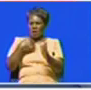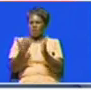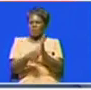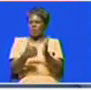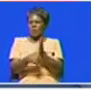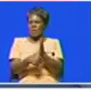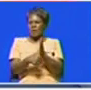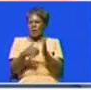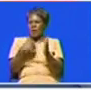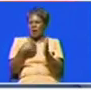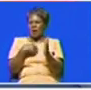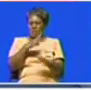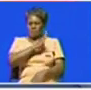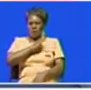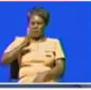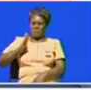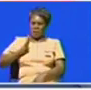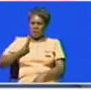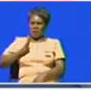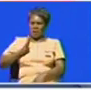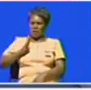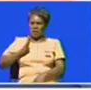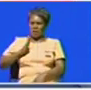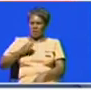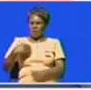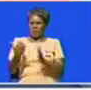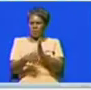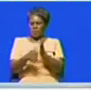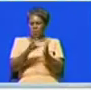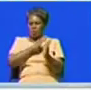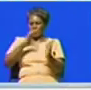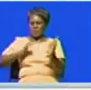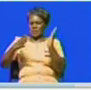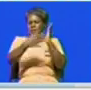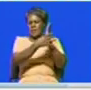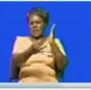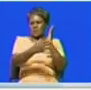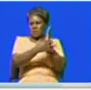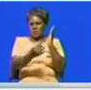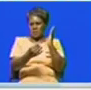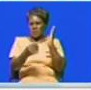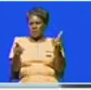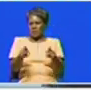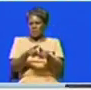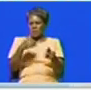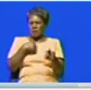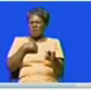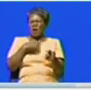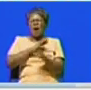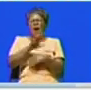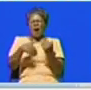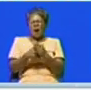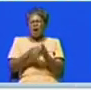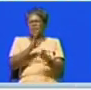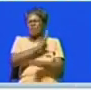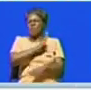the panel of eminent persons. You know, when we had a crisis, we had the committee of experts. You know, when we had a crisis, we've had all sorts of